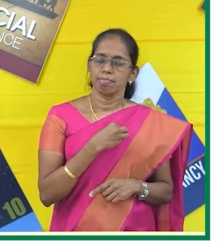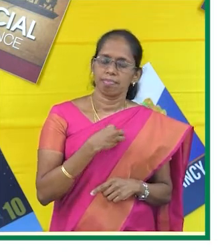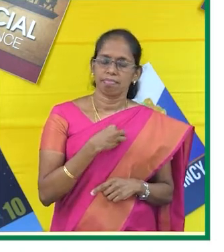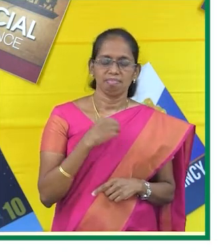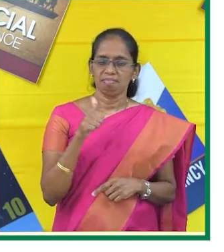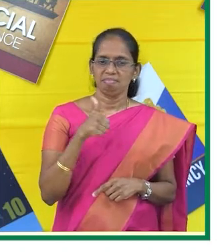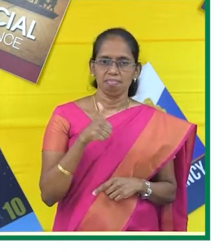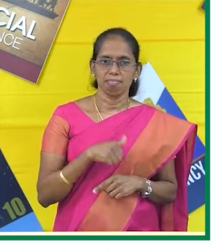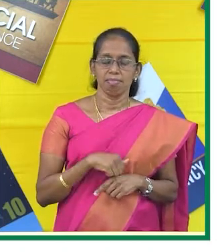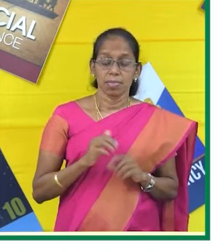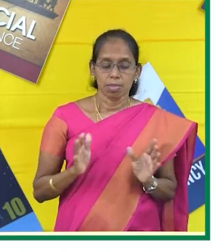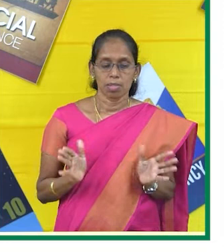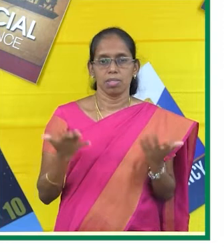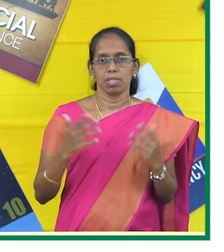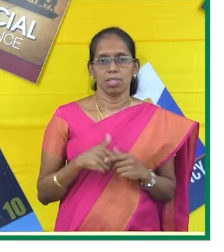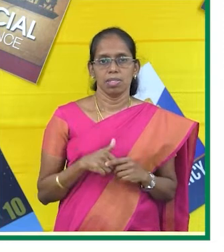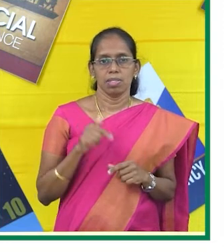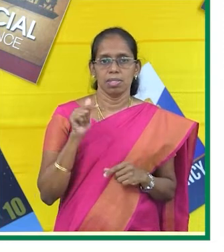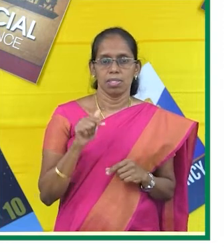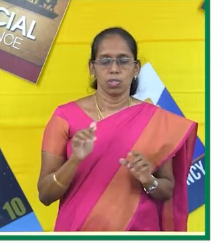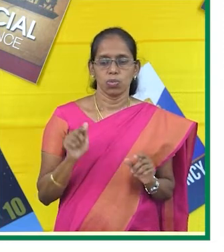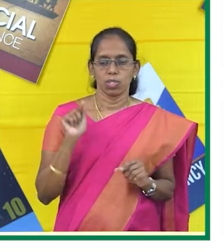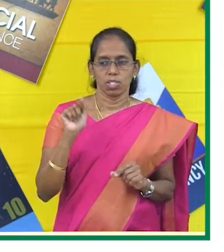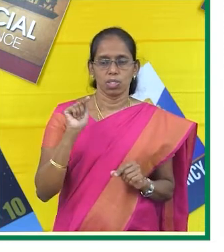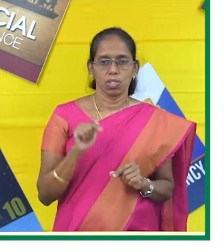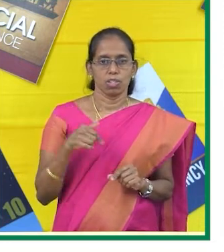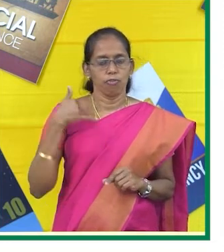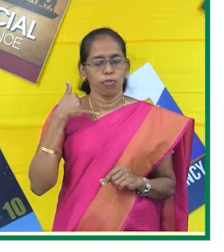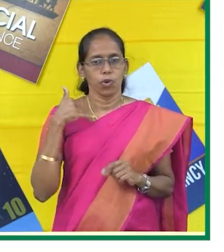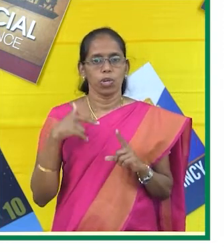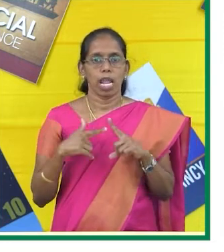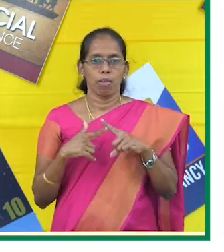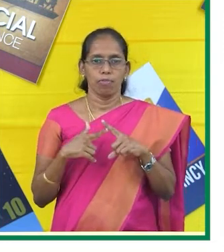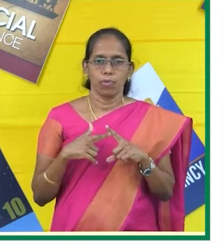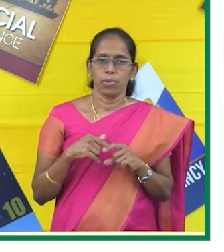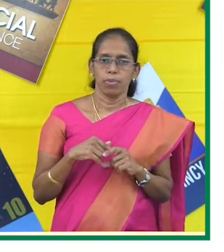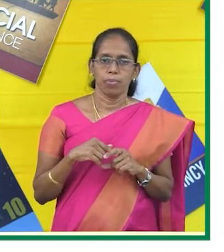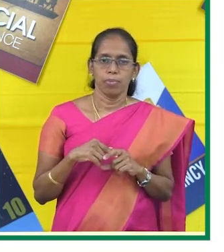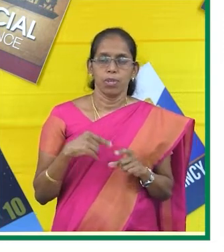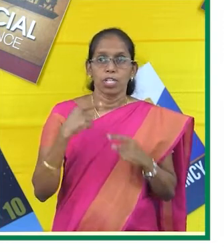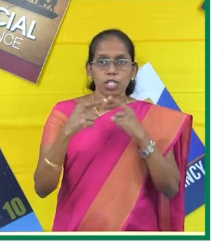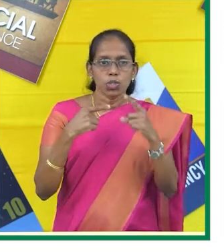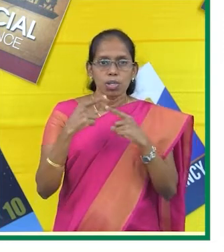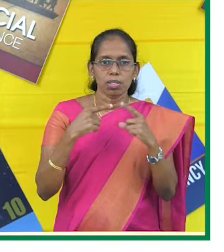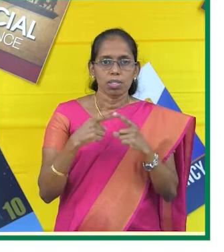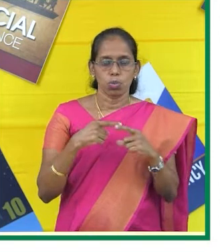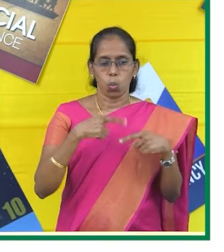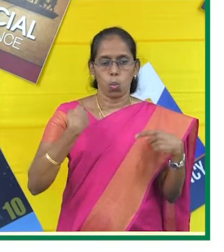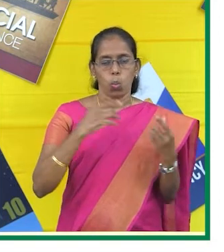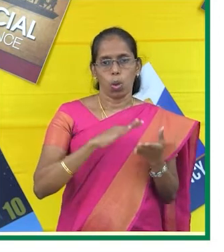The moment he wakes up, he switches on his phone or telephone and he talks to his